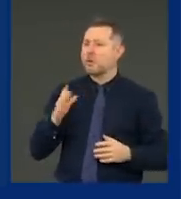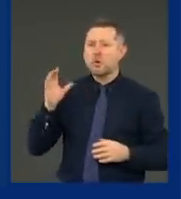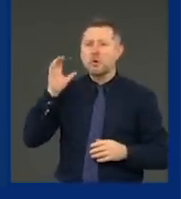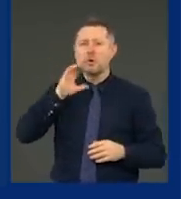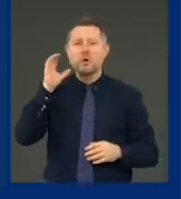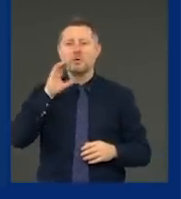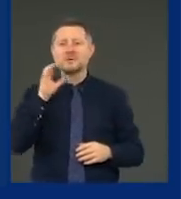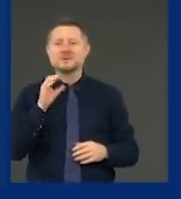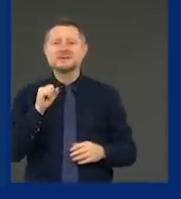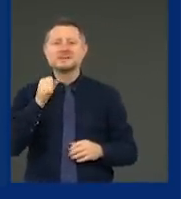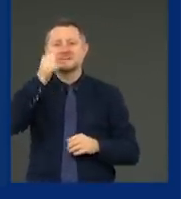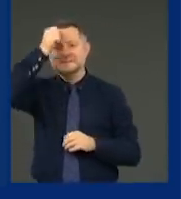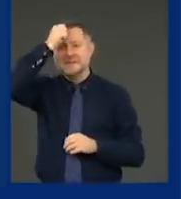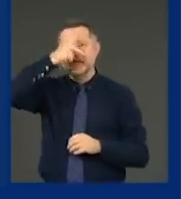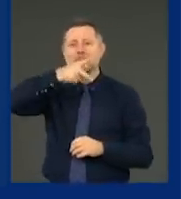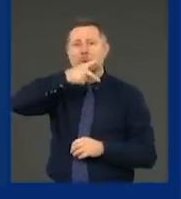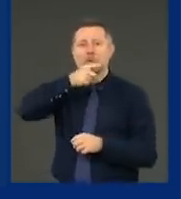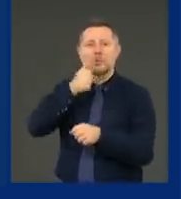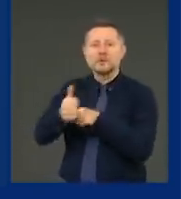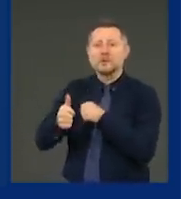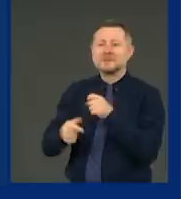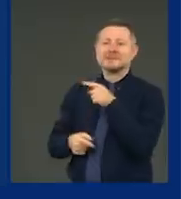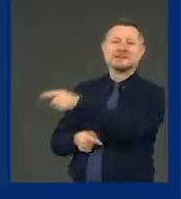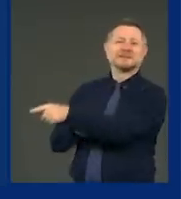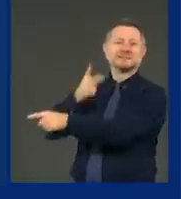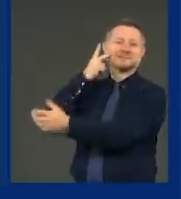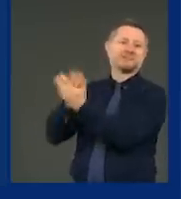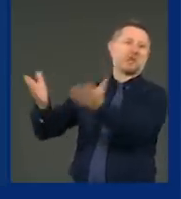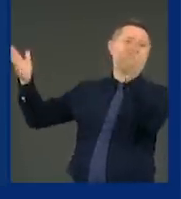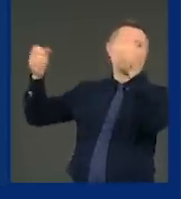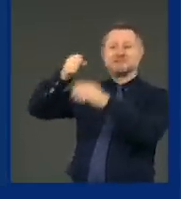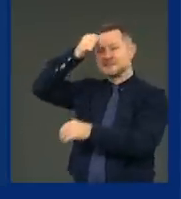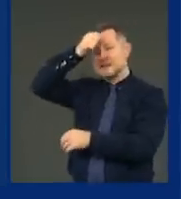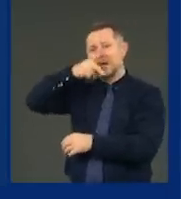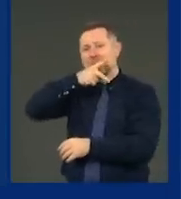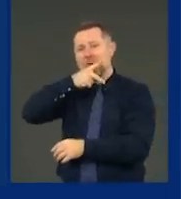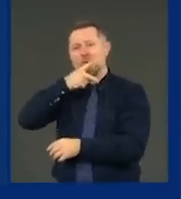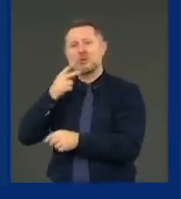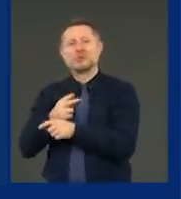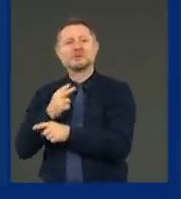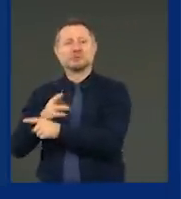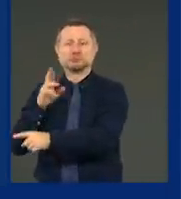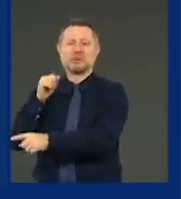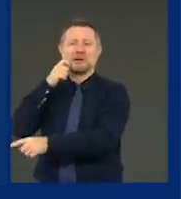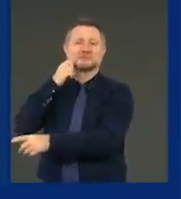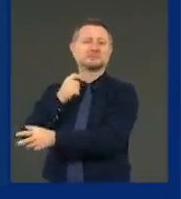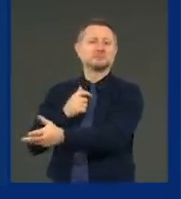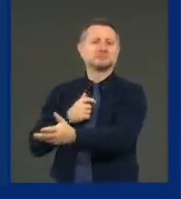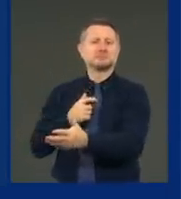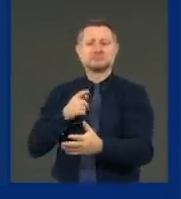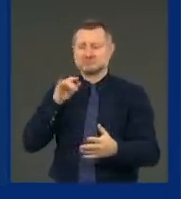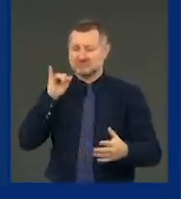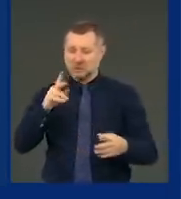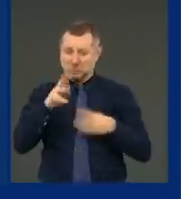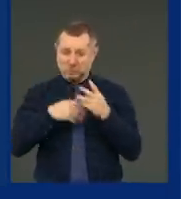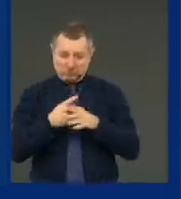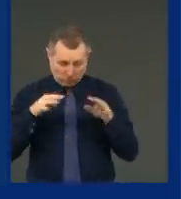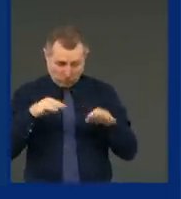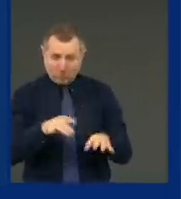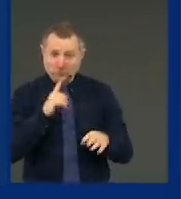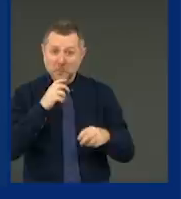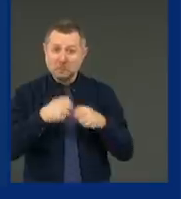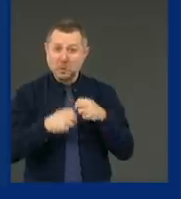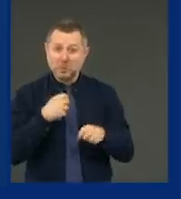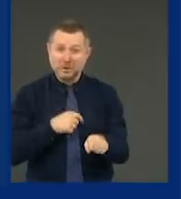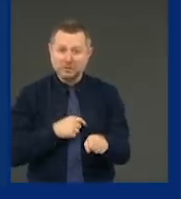violence rather than the action that created the reaction. The violence